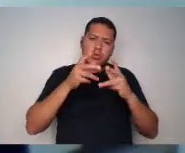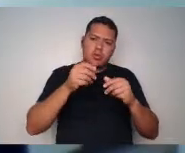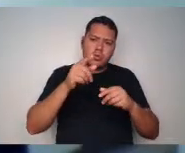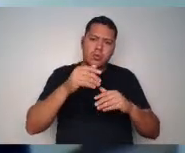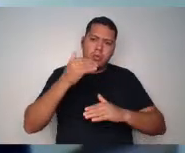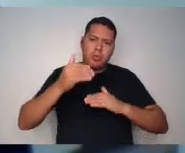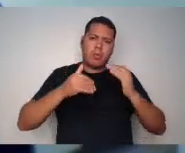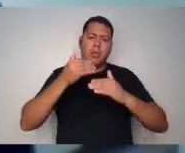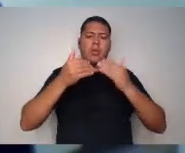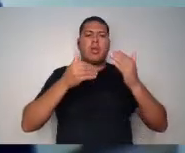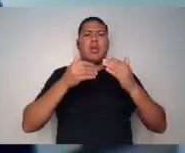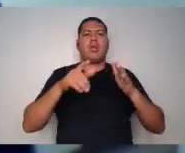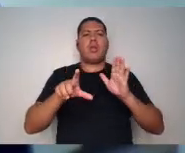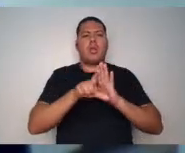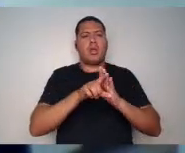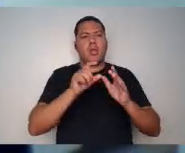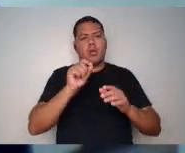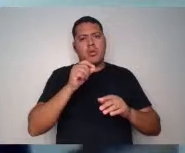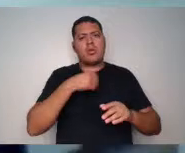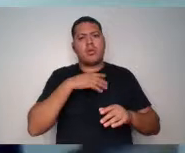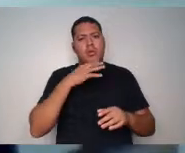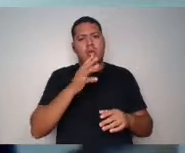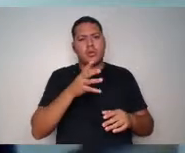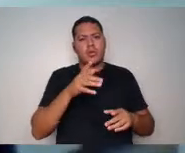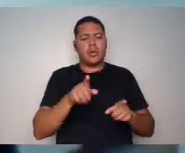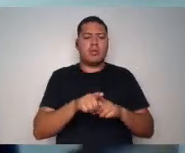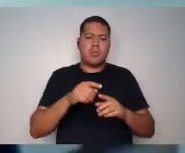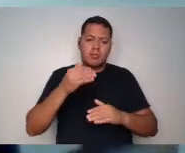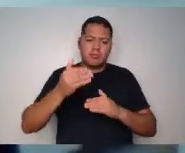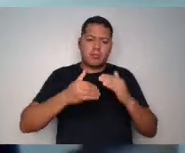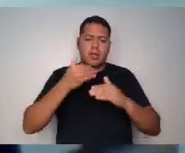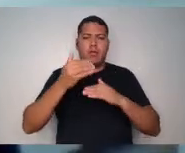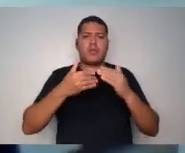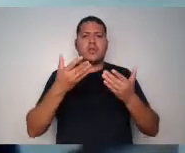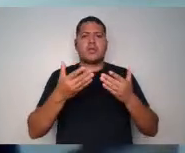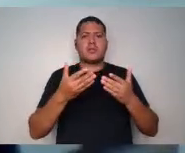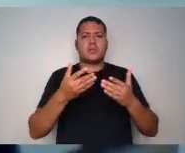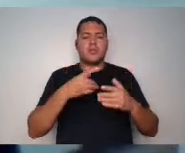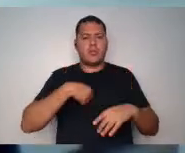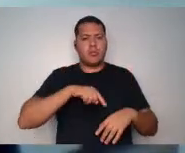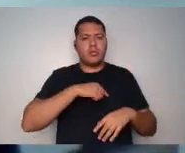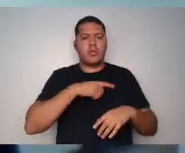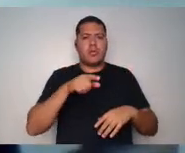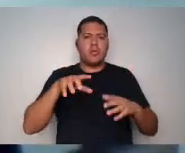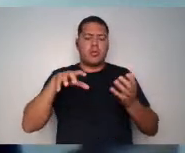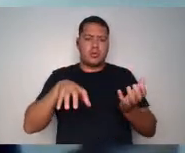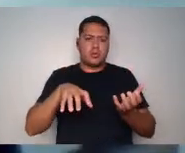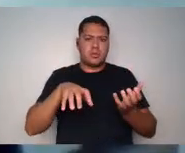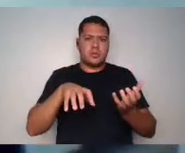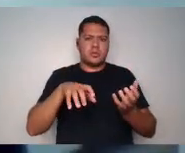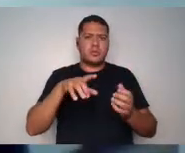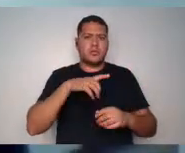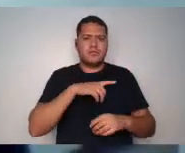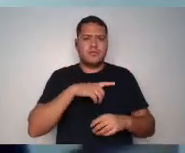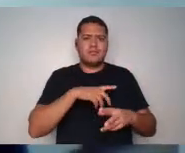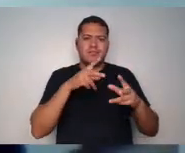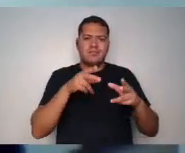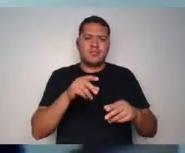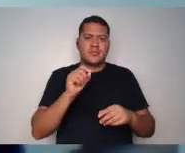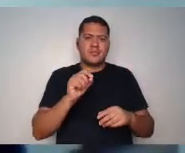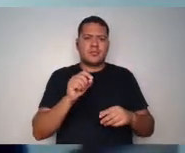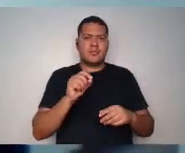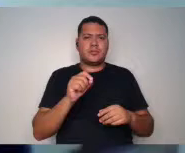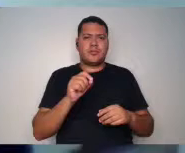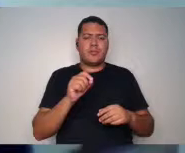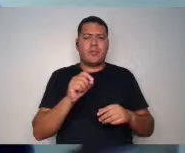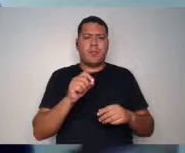because all of this legislative process that I know of and which advances